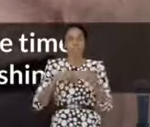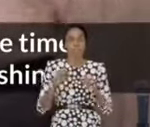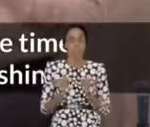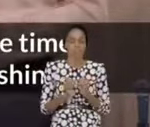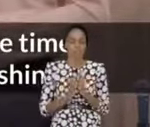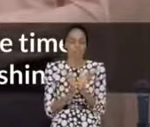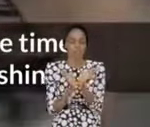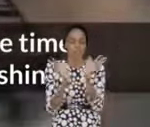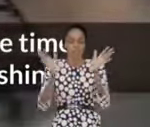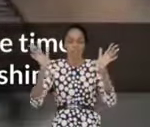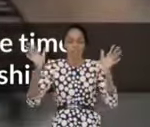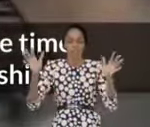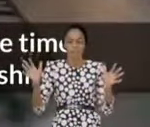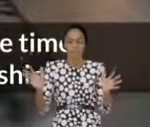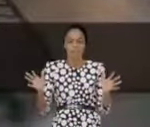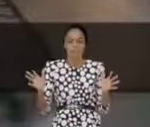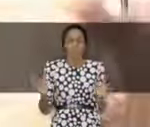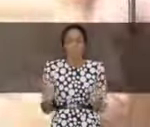in me.